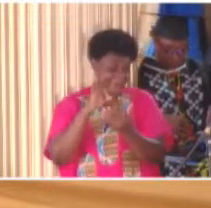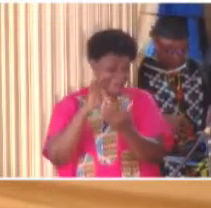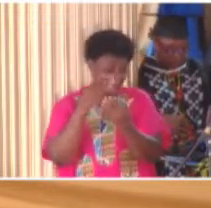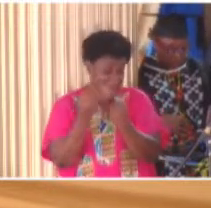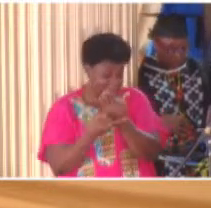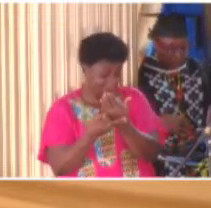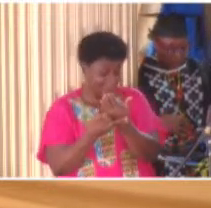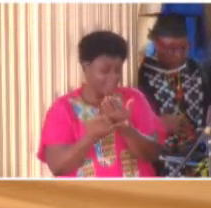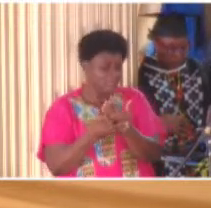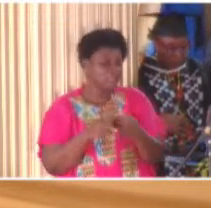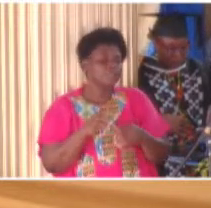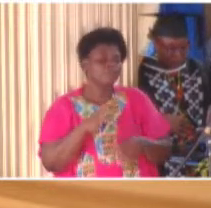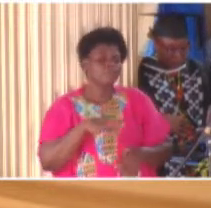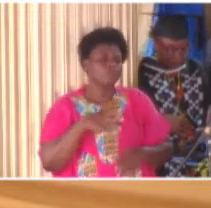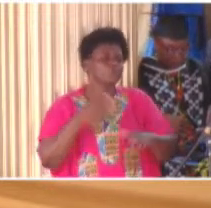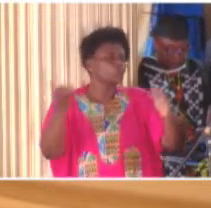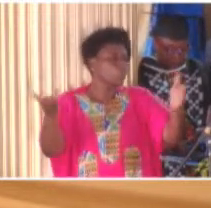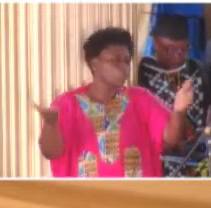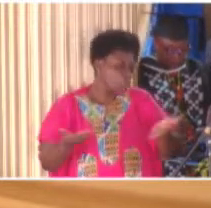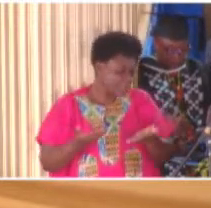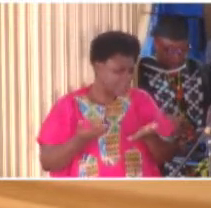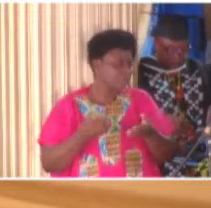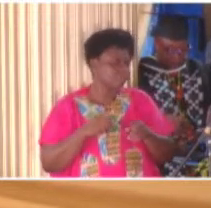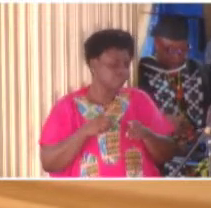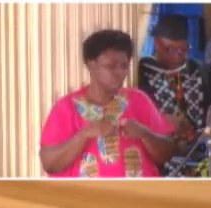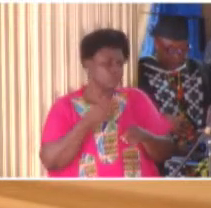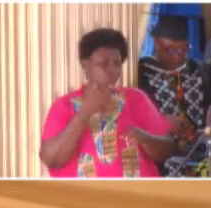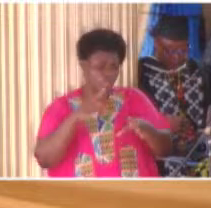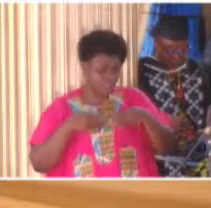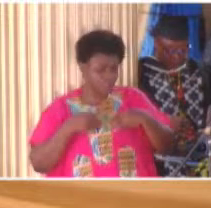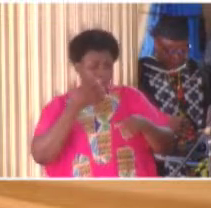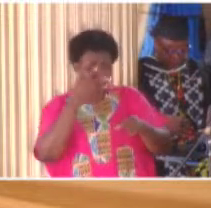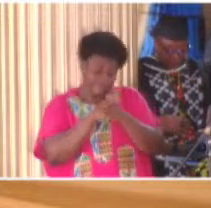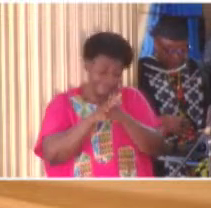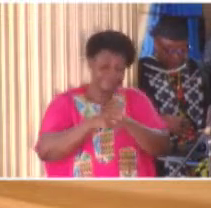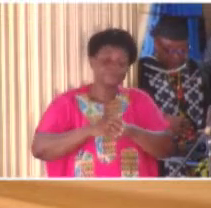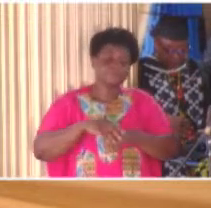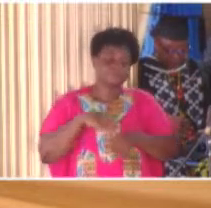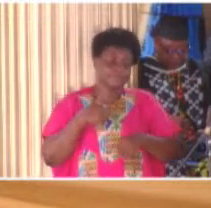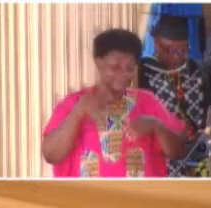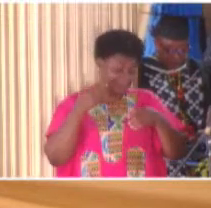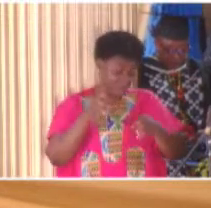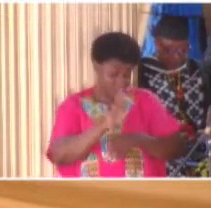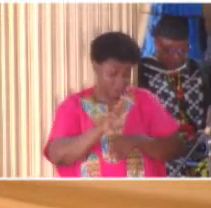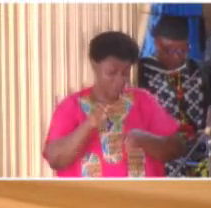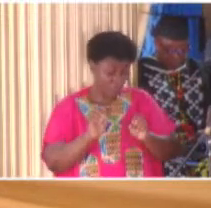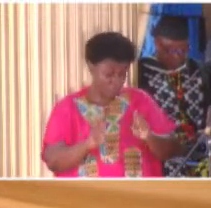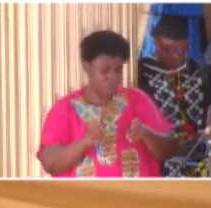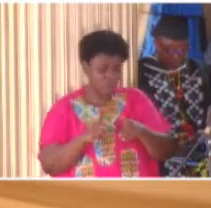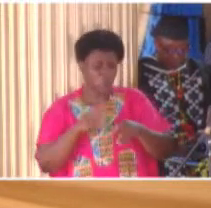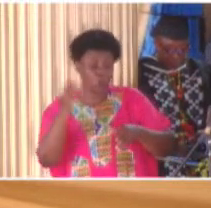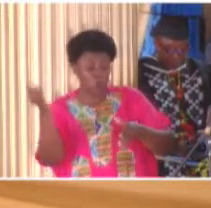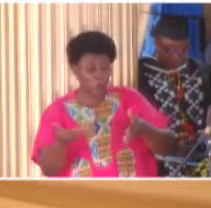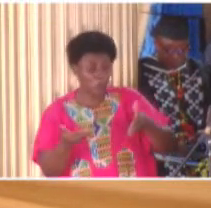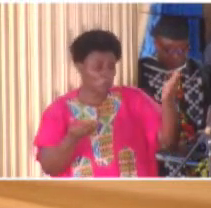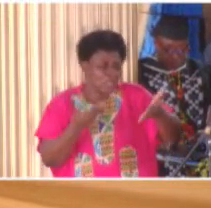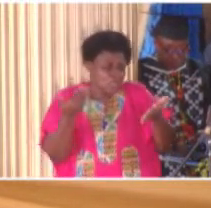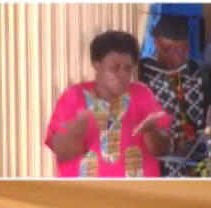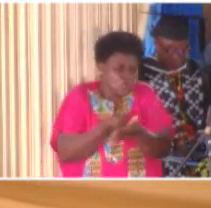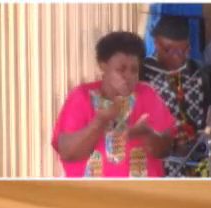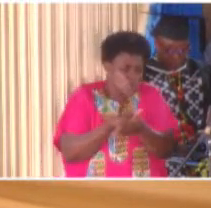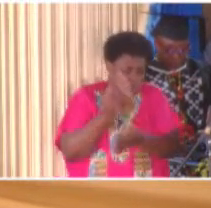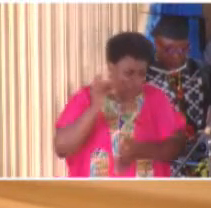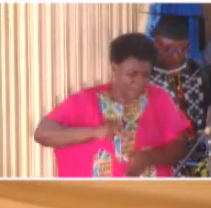formally welcomed to the university and took the matriculation oath. I take this opportunity to once again welcome the newest members of the